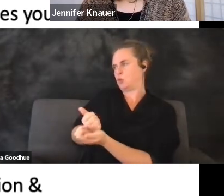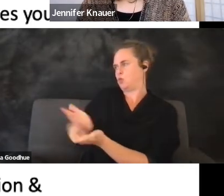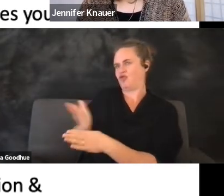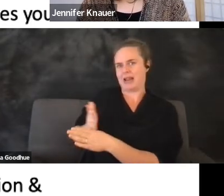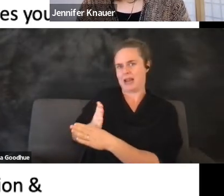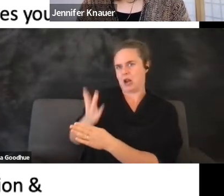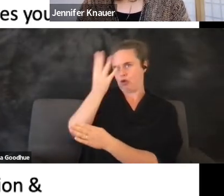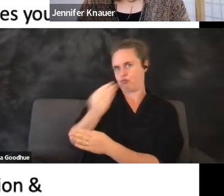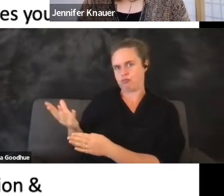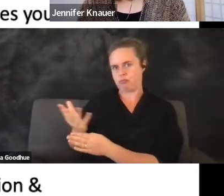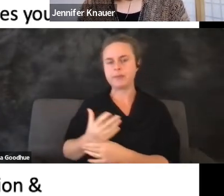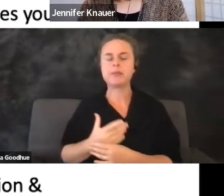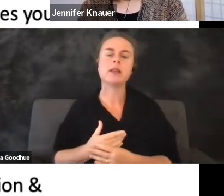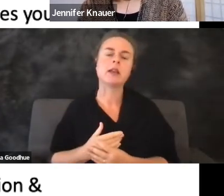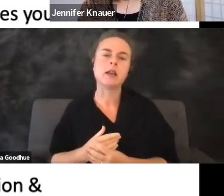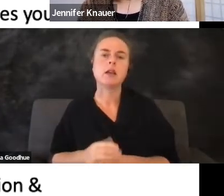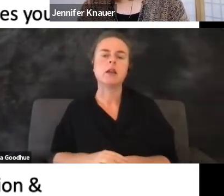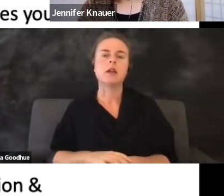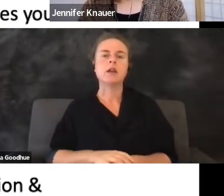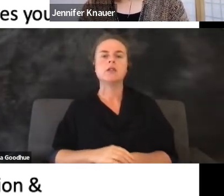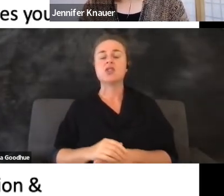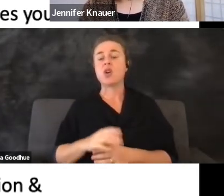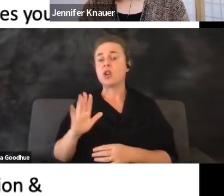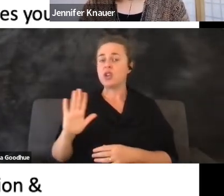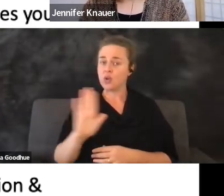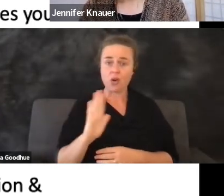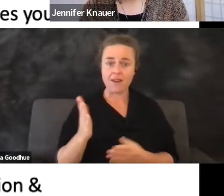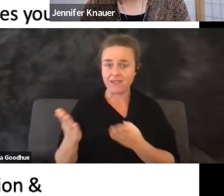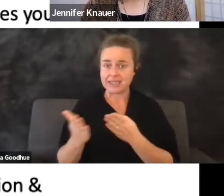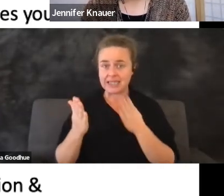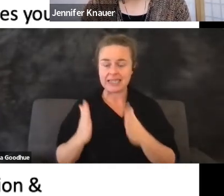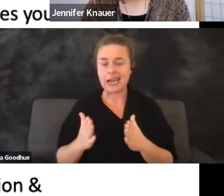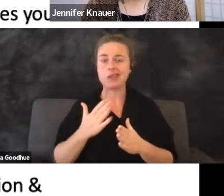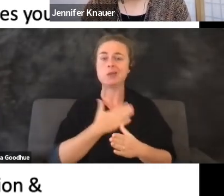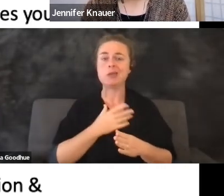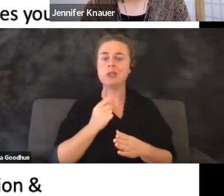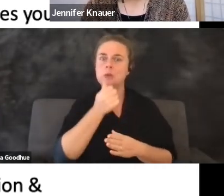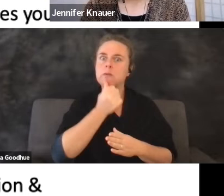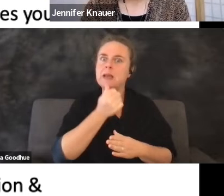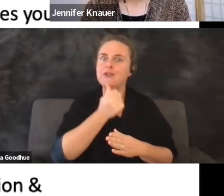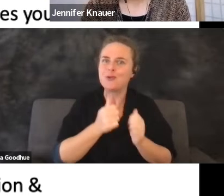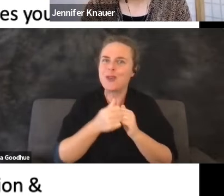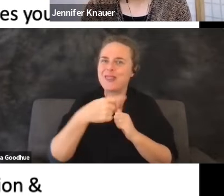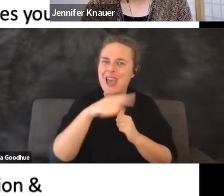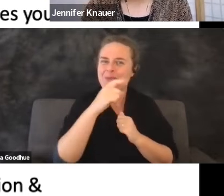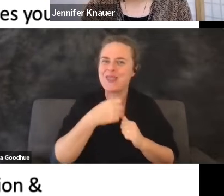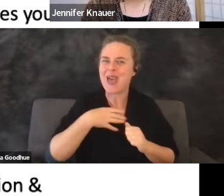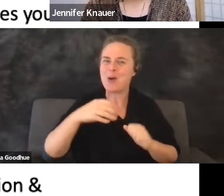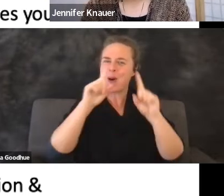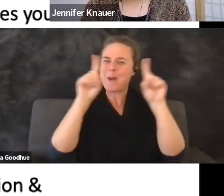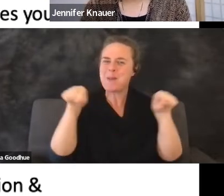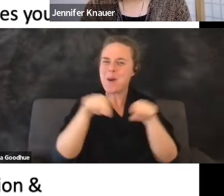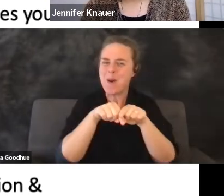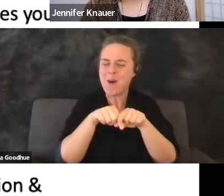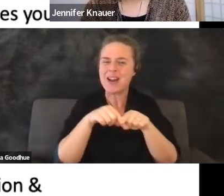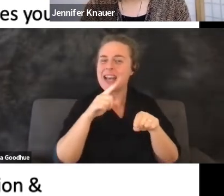One more note, bear with your facilitators with a whiteboard. This is a new platform for many of them, and trying new things for the first time, especially with a bunch of